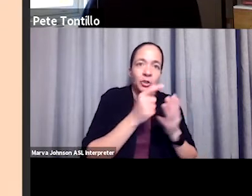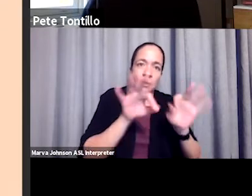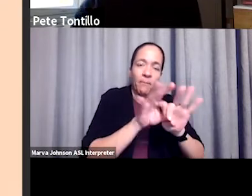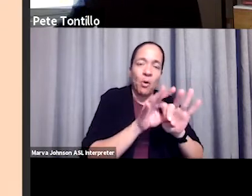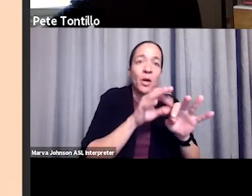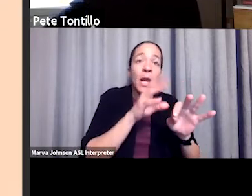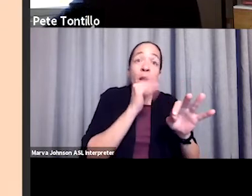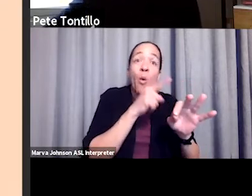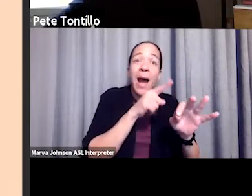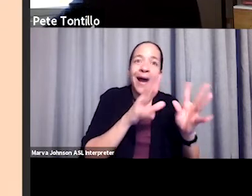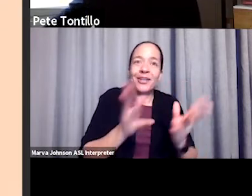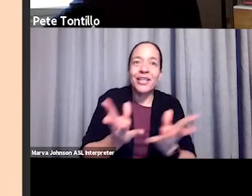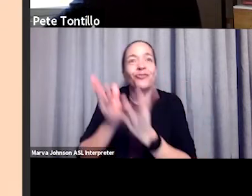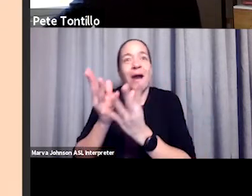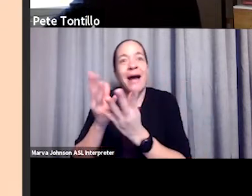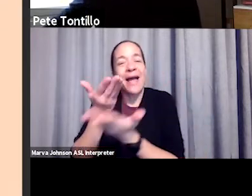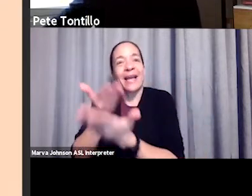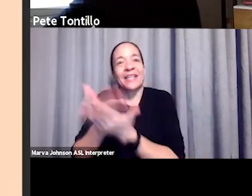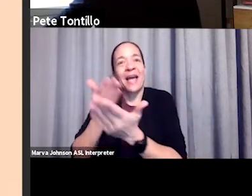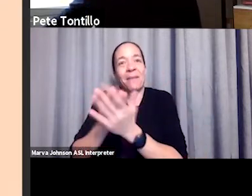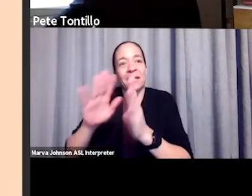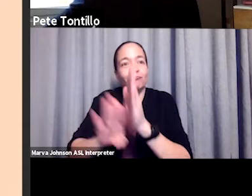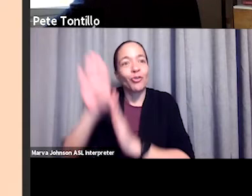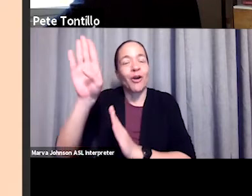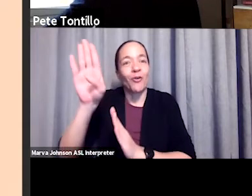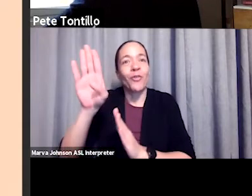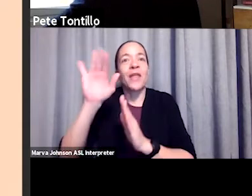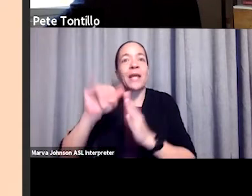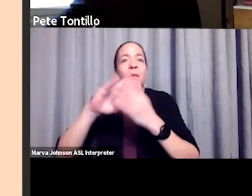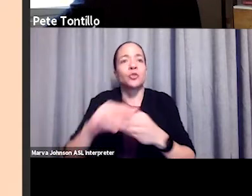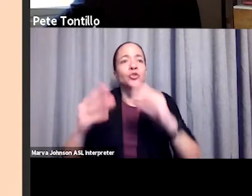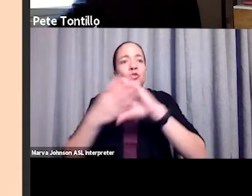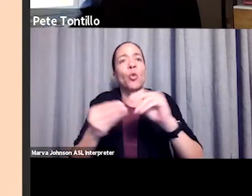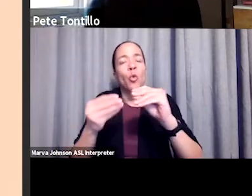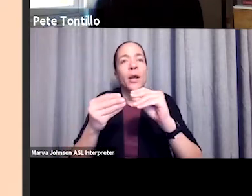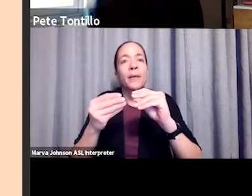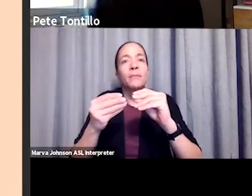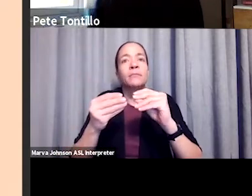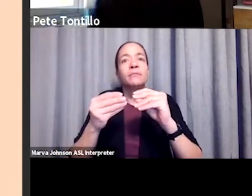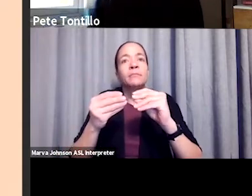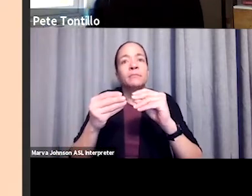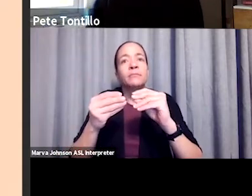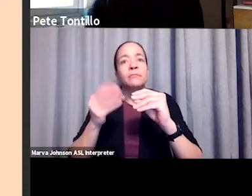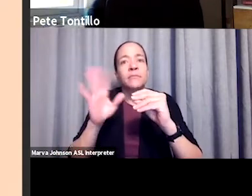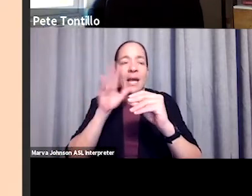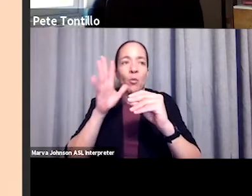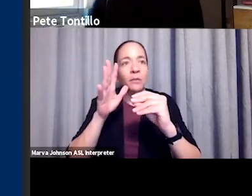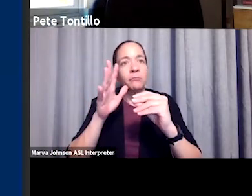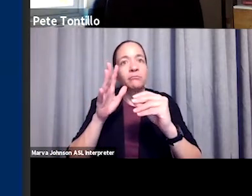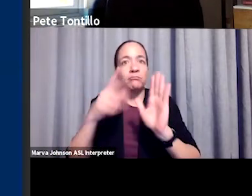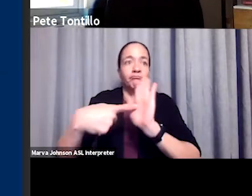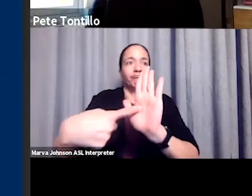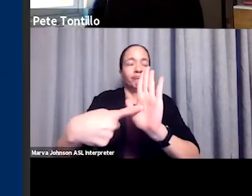economic growth, and the storytelling that brings that to life on the next slide, followed by consistently